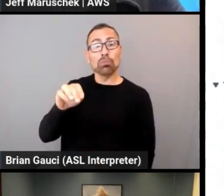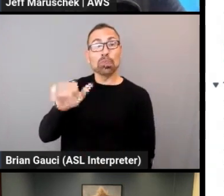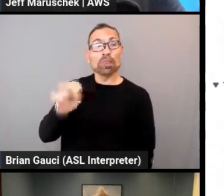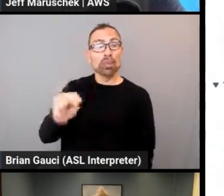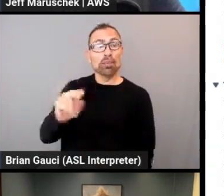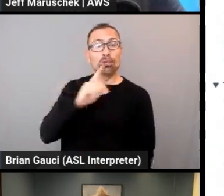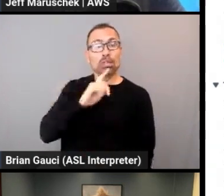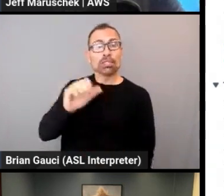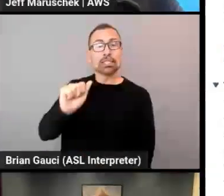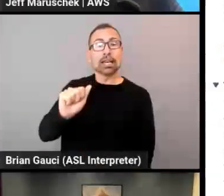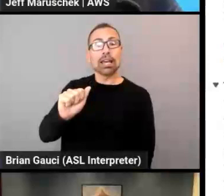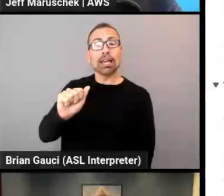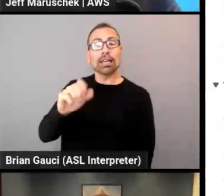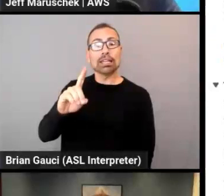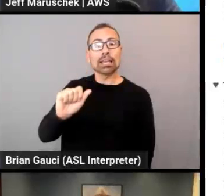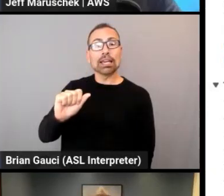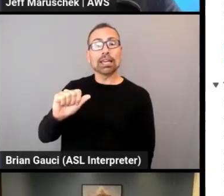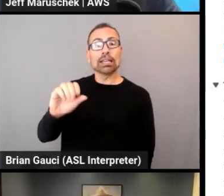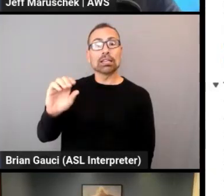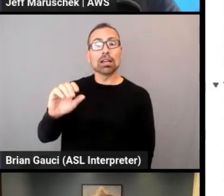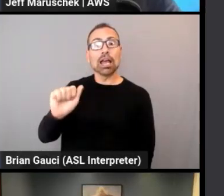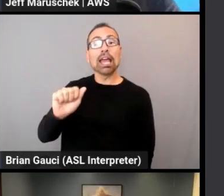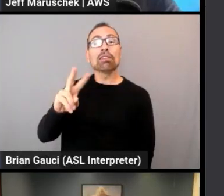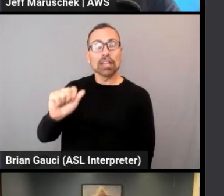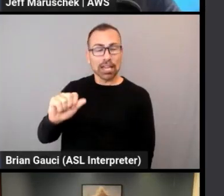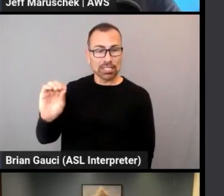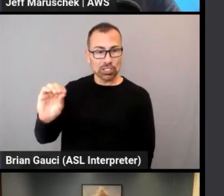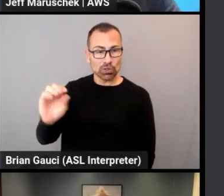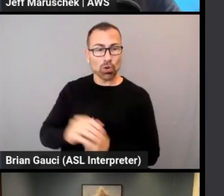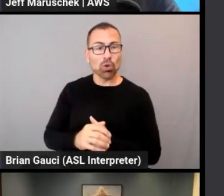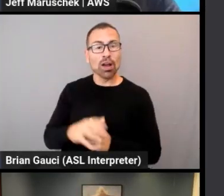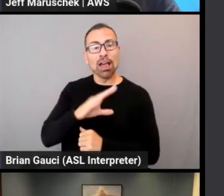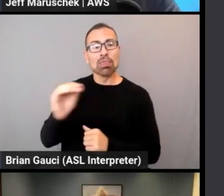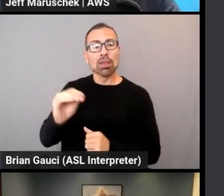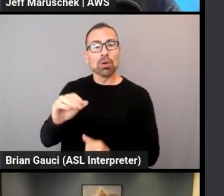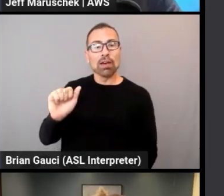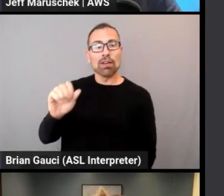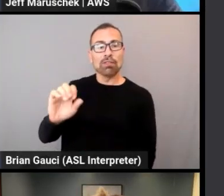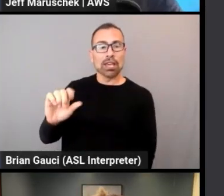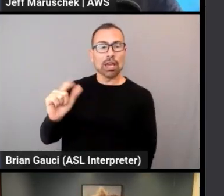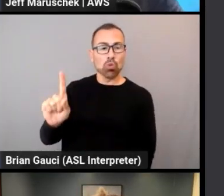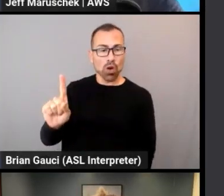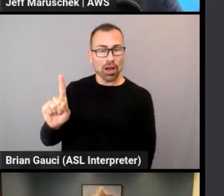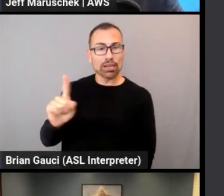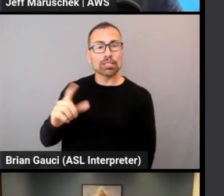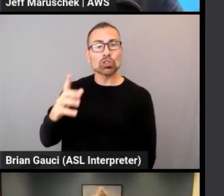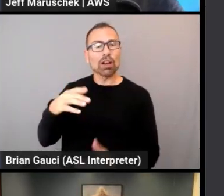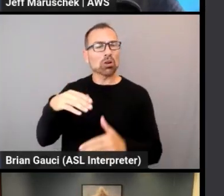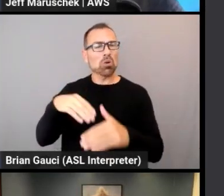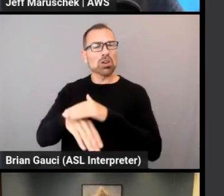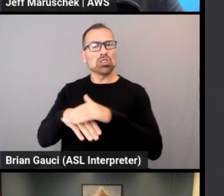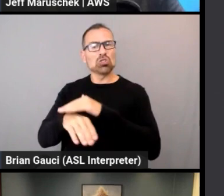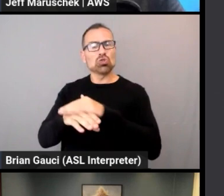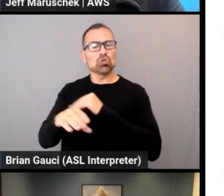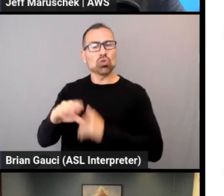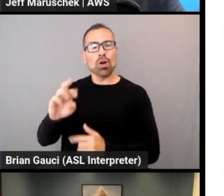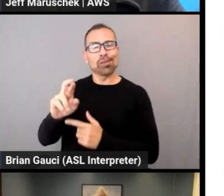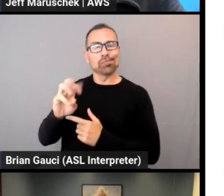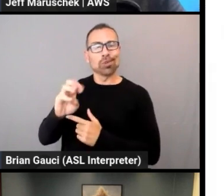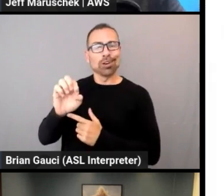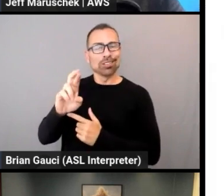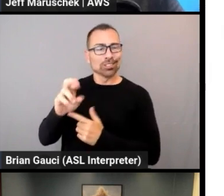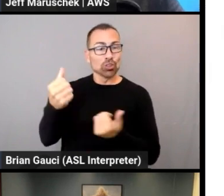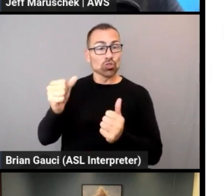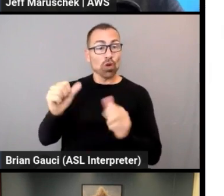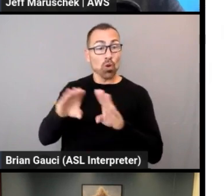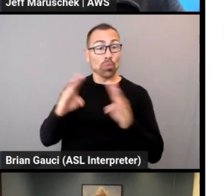sales endpoint, I have a simple domain, which is AVA1. So if I just go into an incognito browser and I try opening this up,